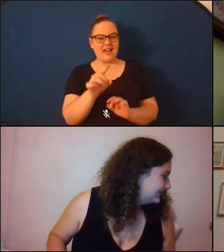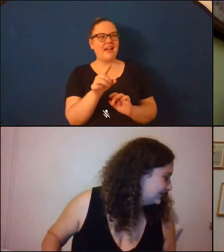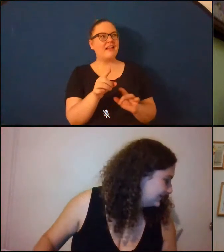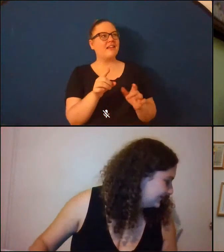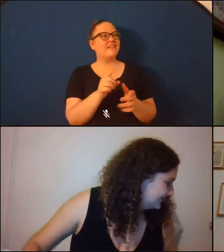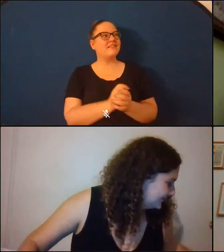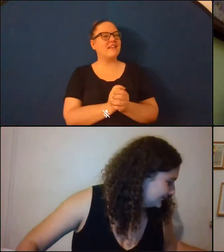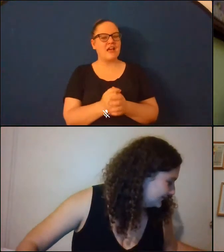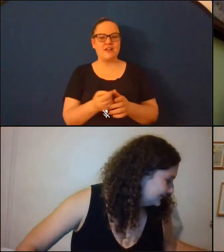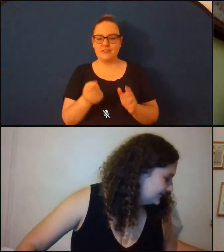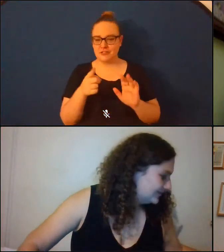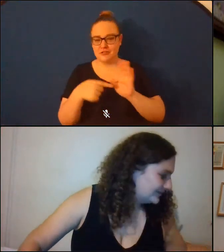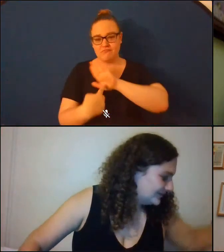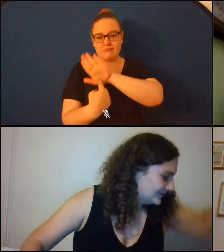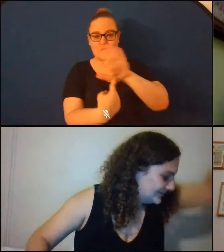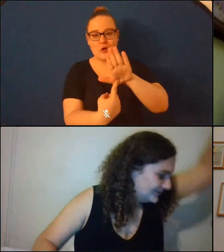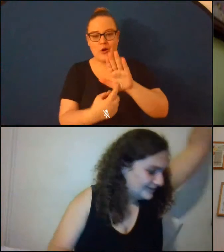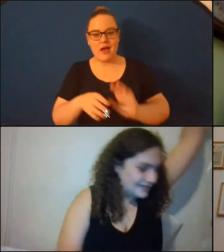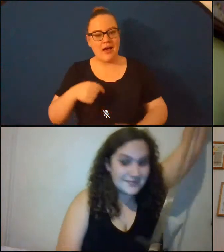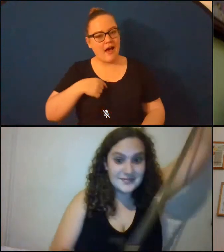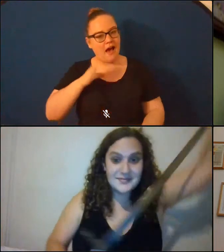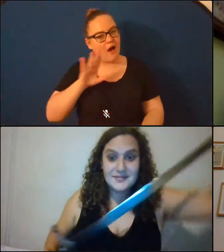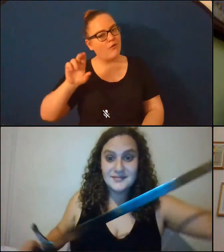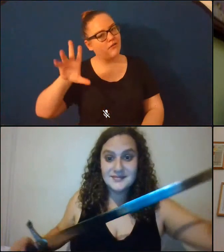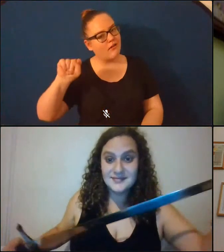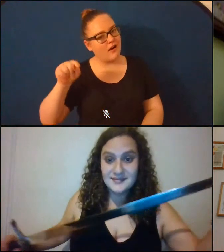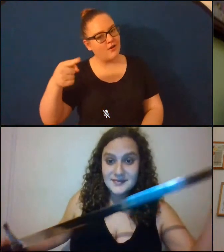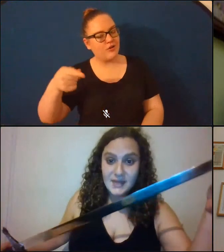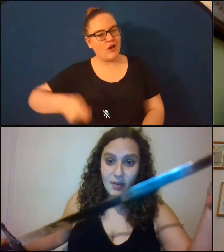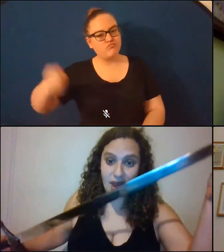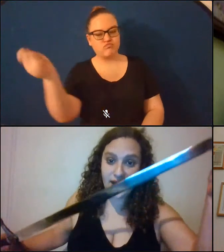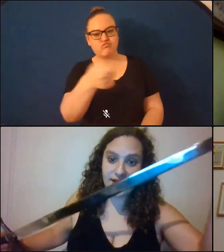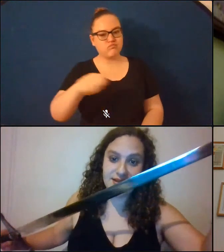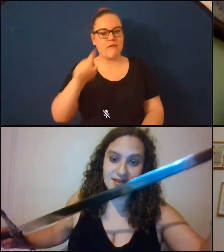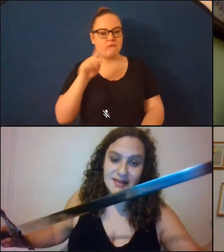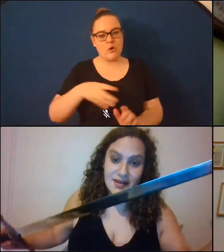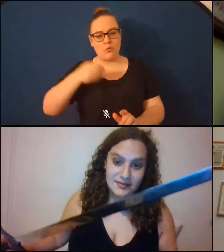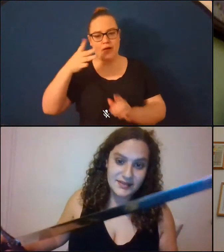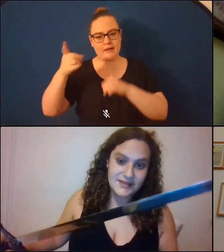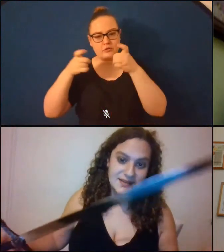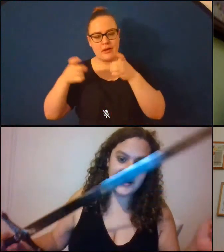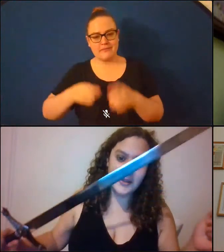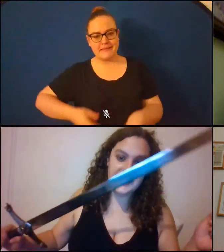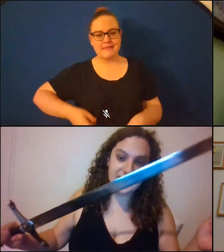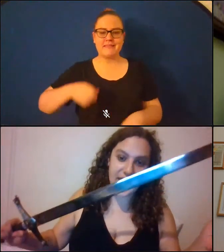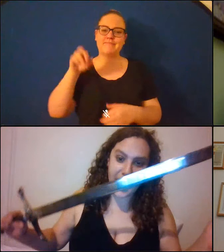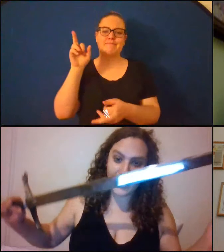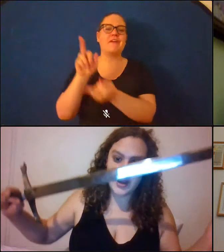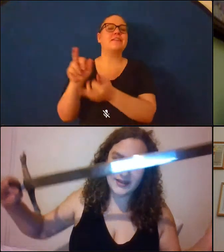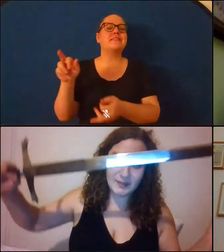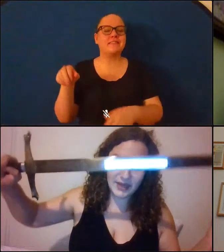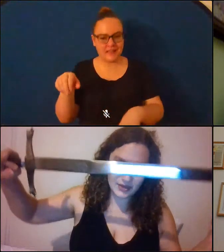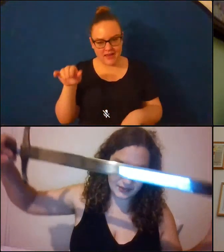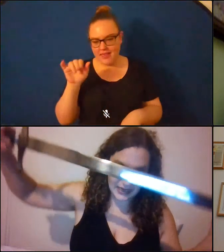"I will cut you" to white supremacist fucks delights me to no end. So like this is the